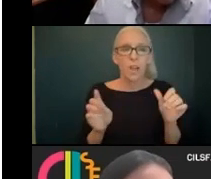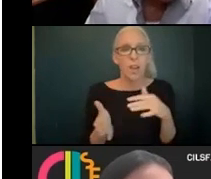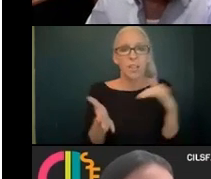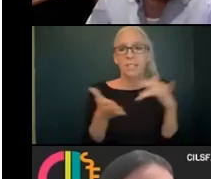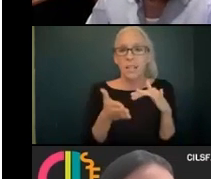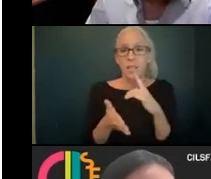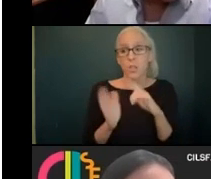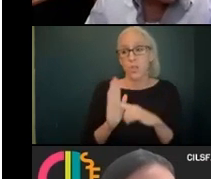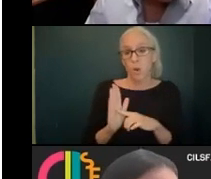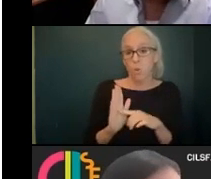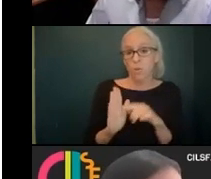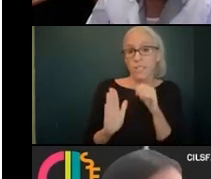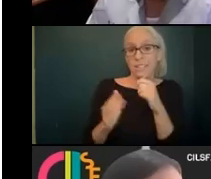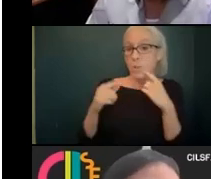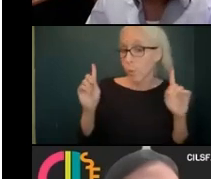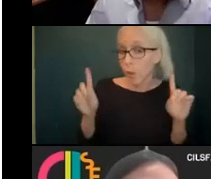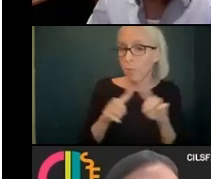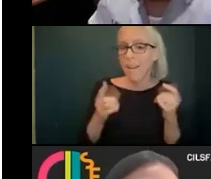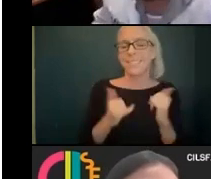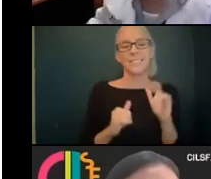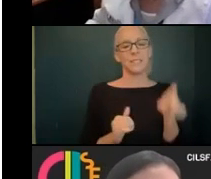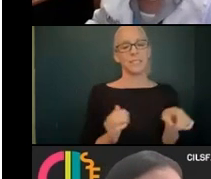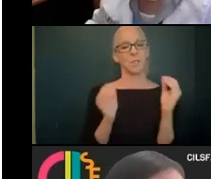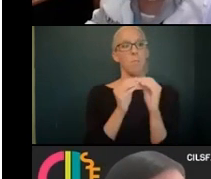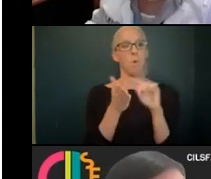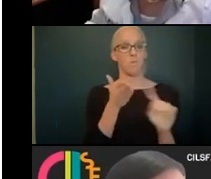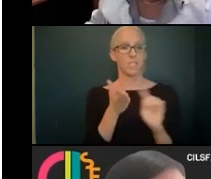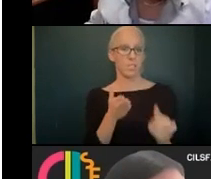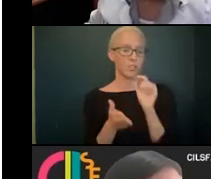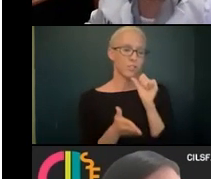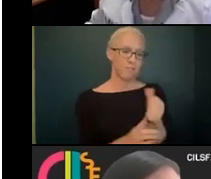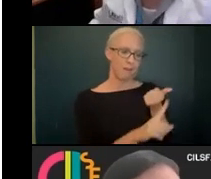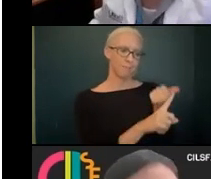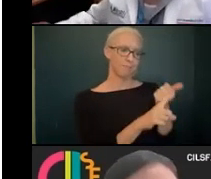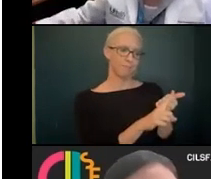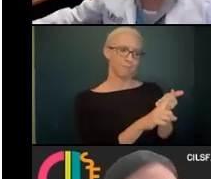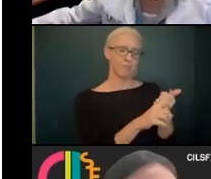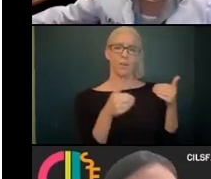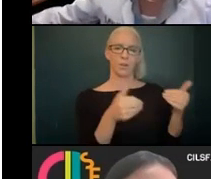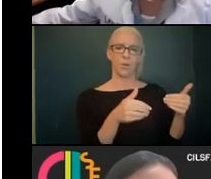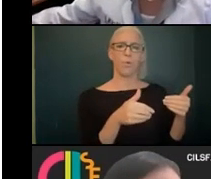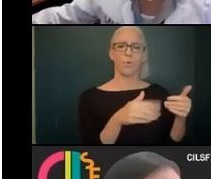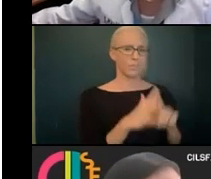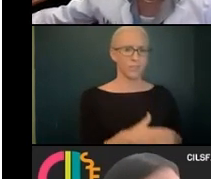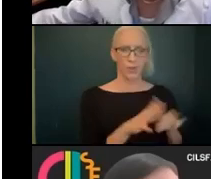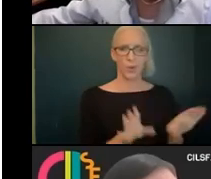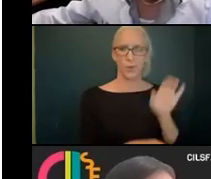some research, but clearly it's not something people should be doing on their own. This was a recent review. I'm